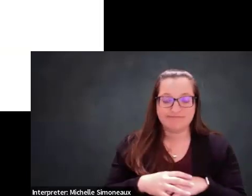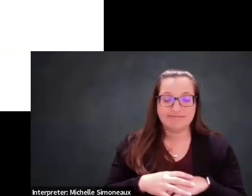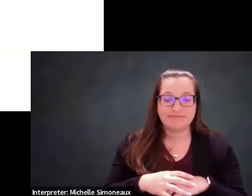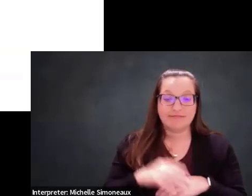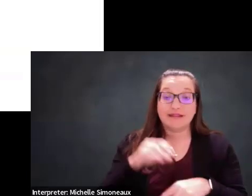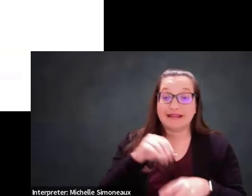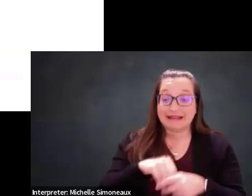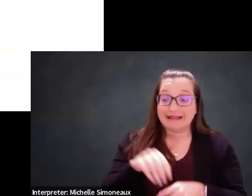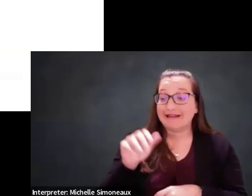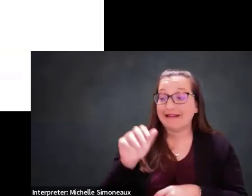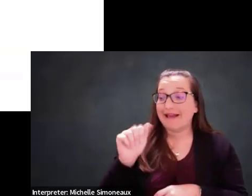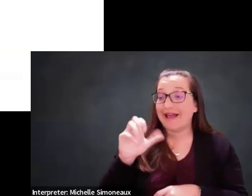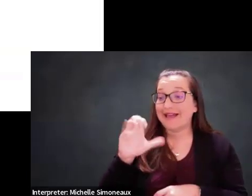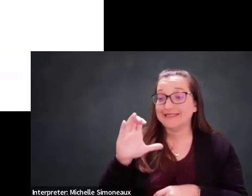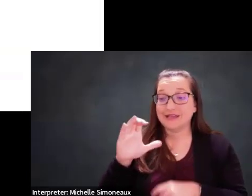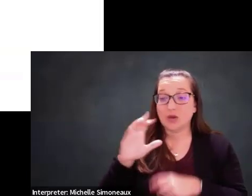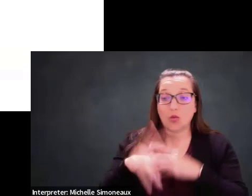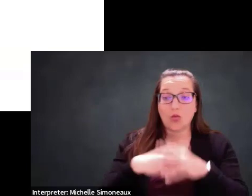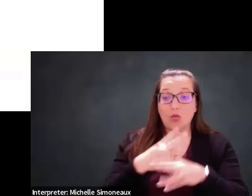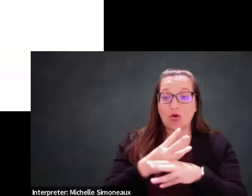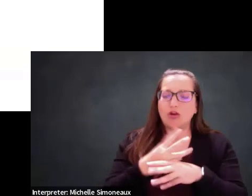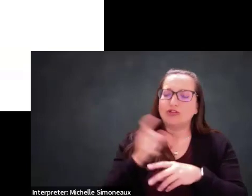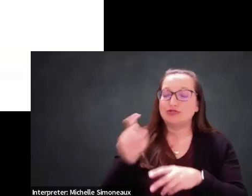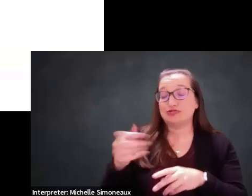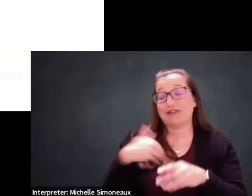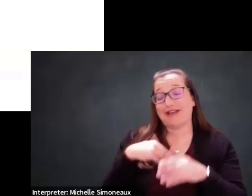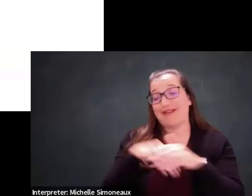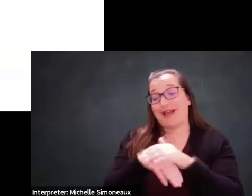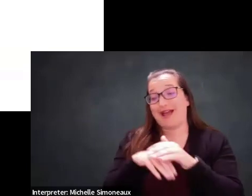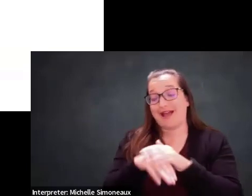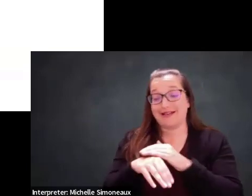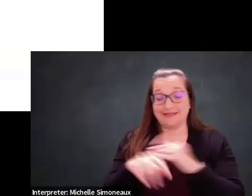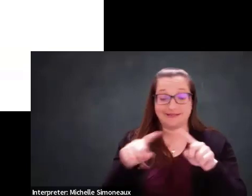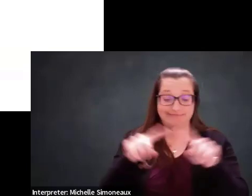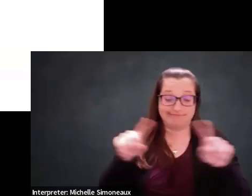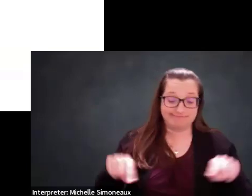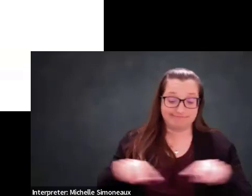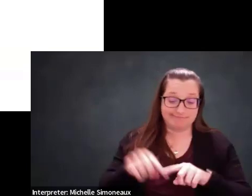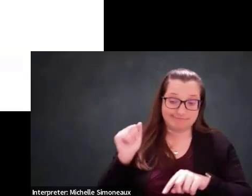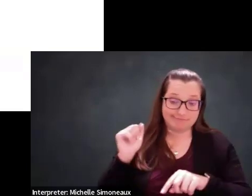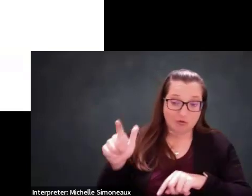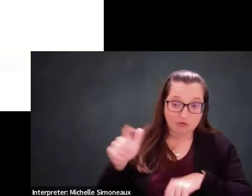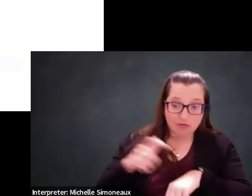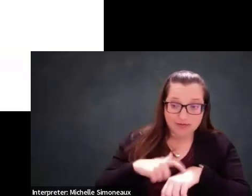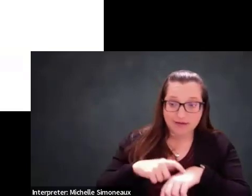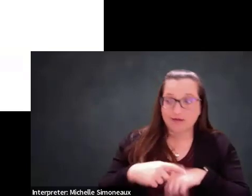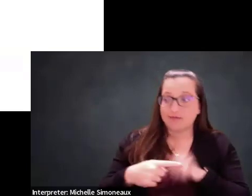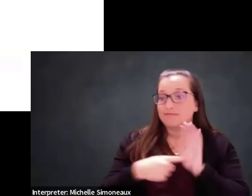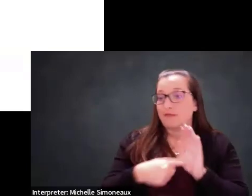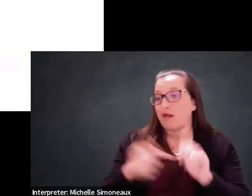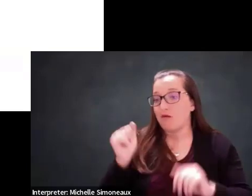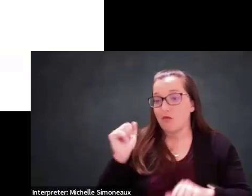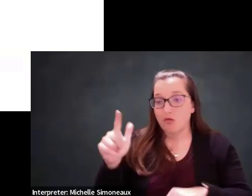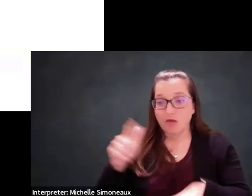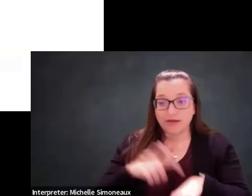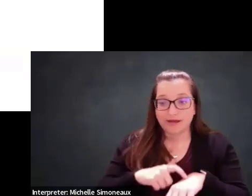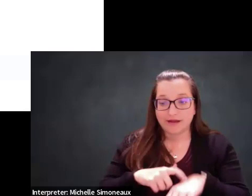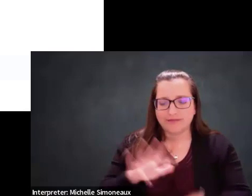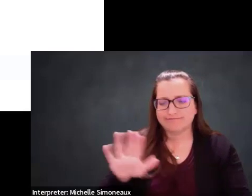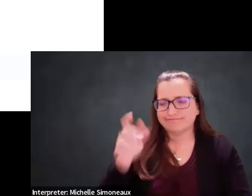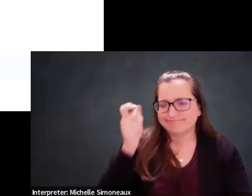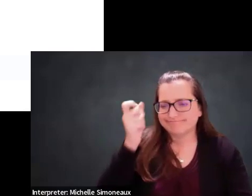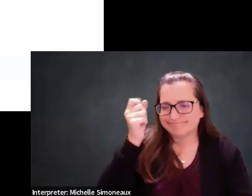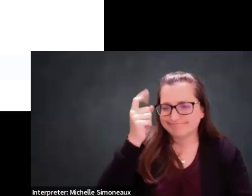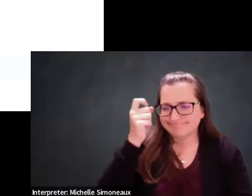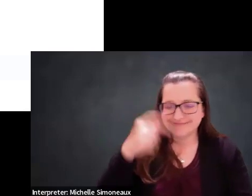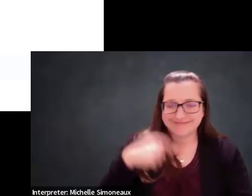yes, we should have access to our AAC device at all times, modeling at all times, but I'm a realistic person and I